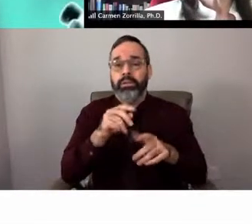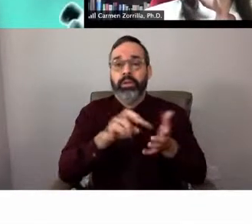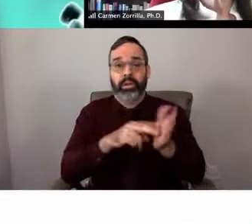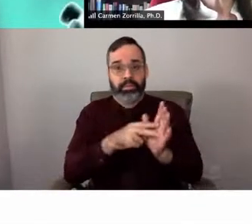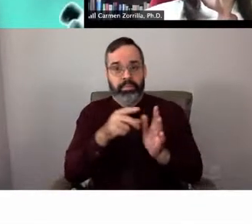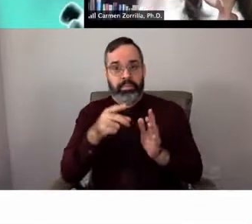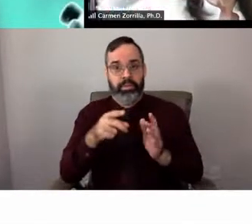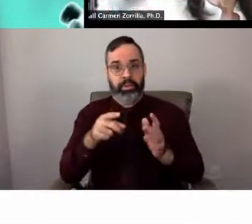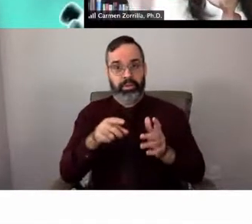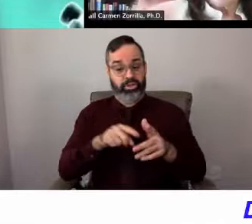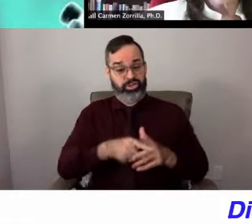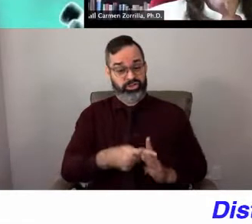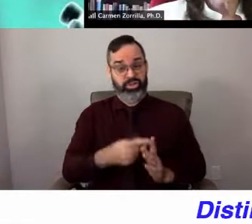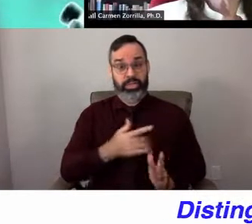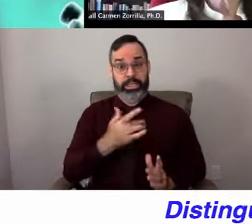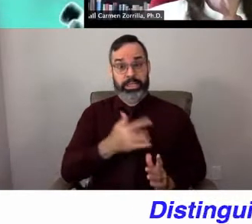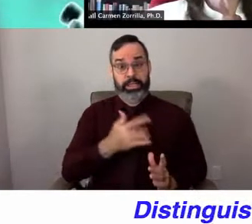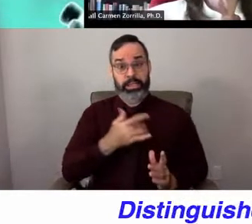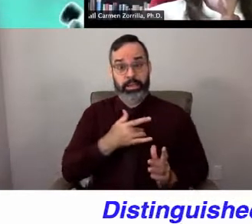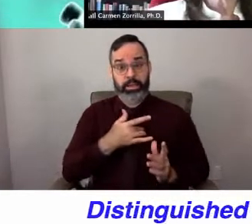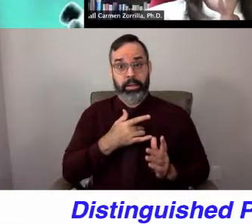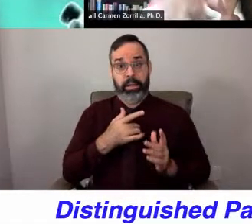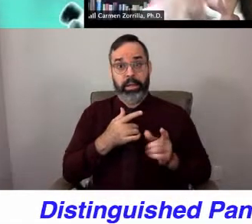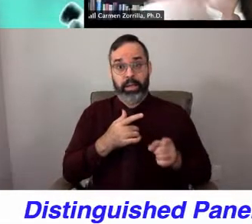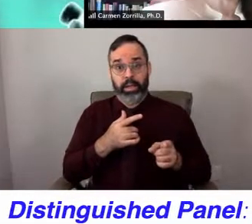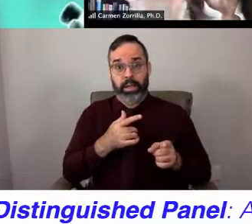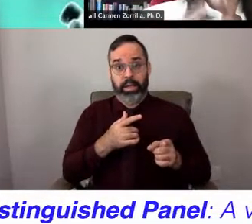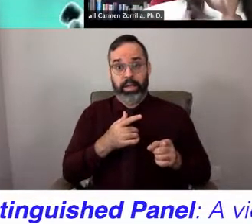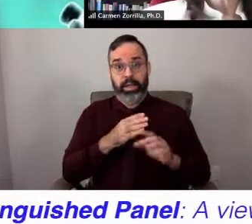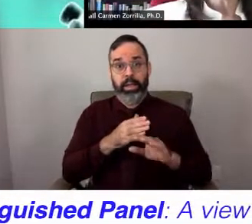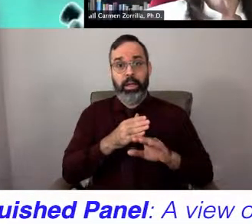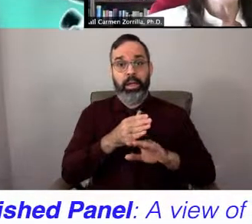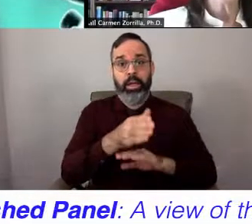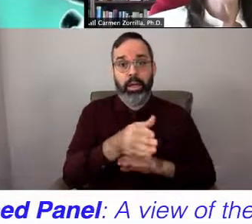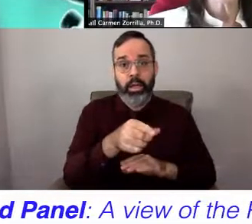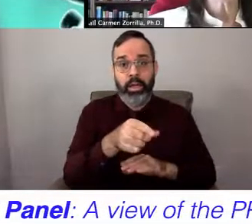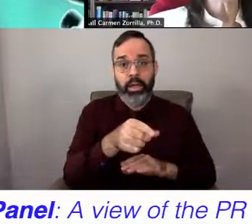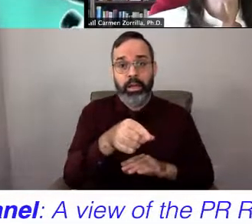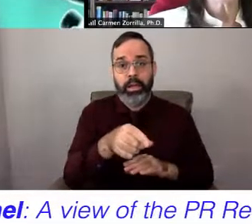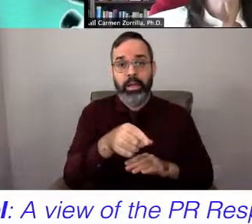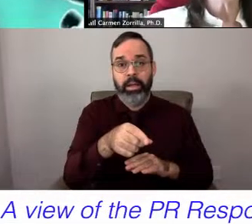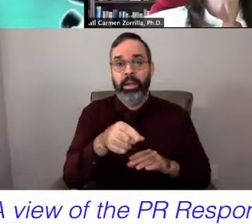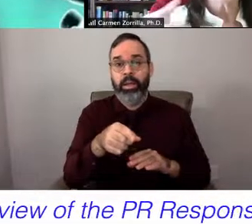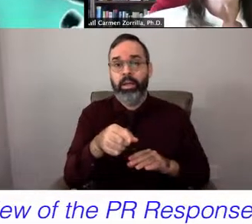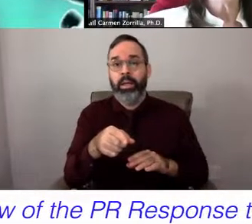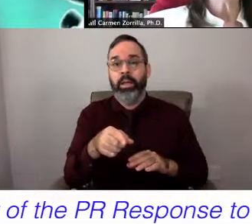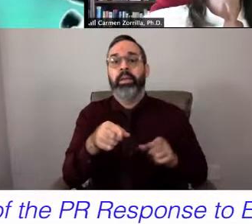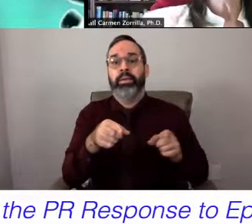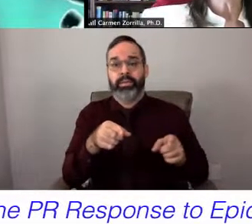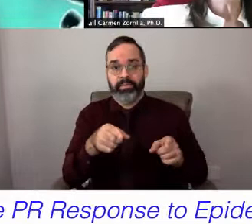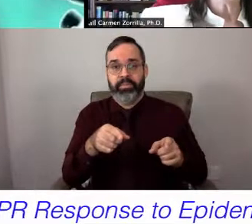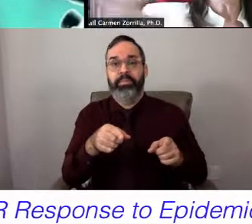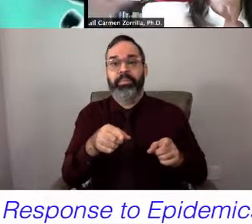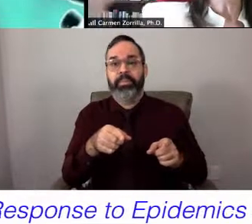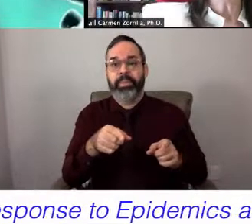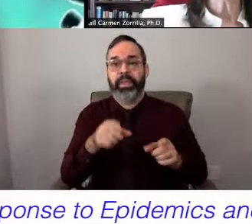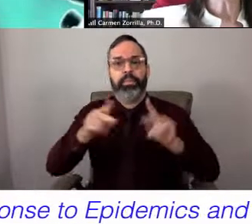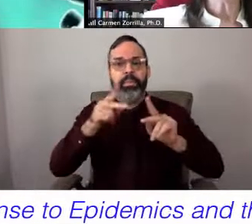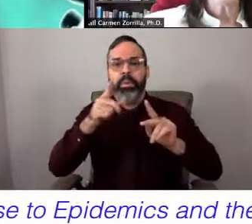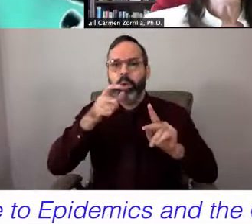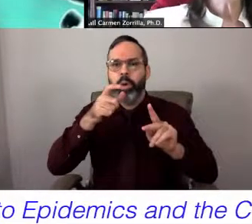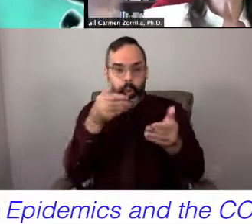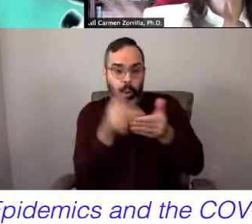start symptoms, you start decreasing your virus load in your upper respiratory tract, and people who are near